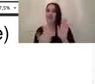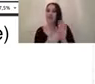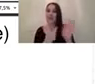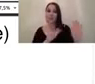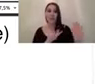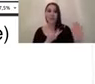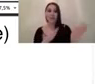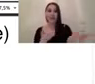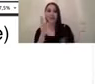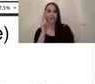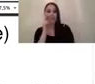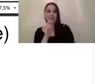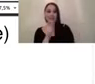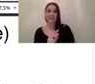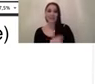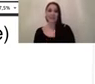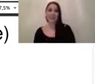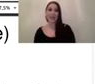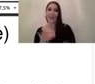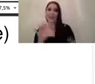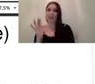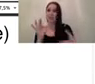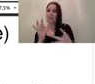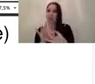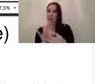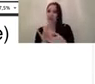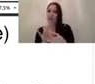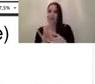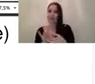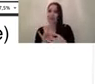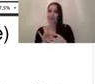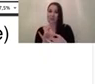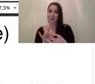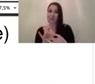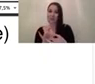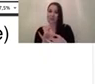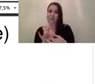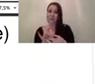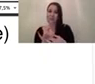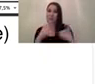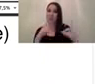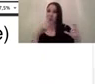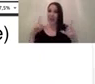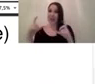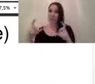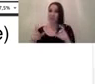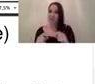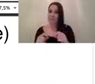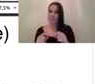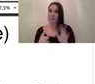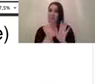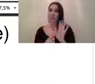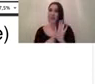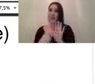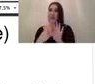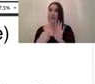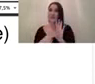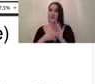are actually related to, as I was mentioning, to the camera in this sense, and the lens.